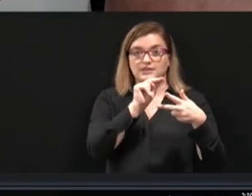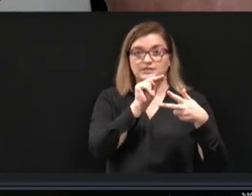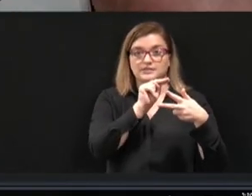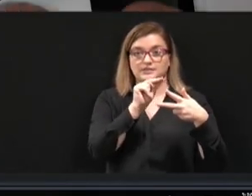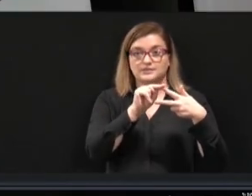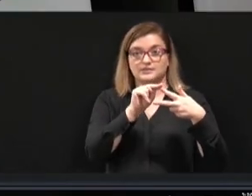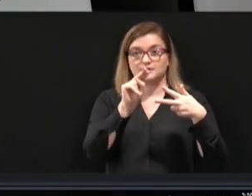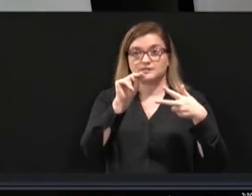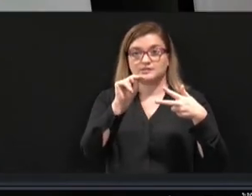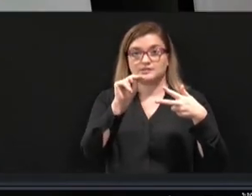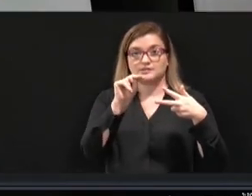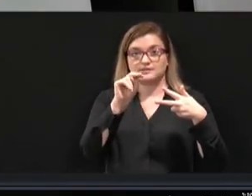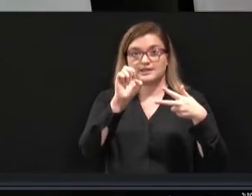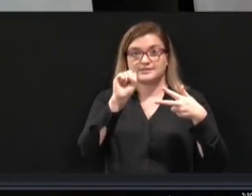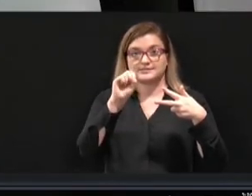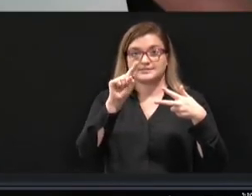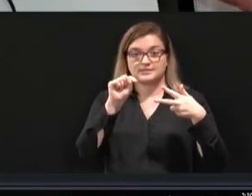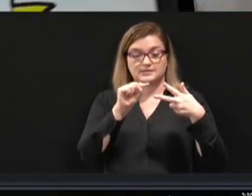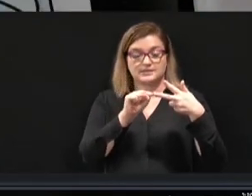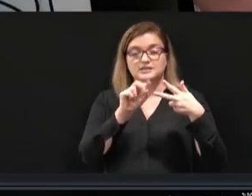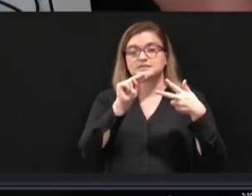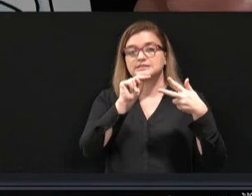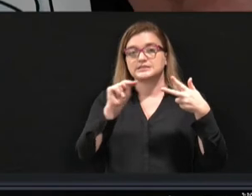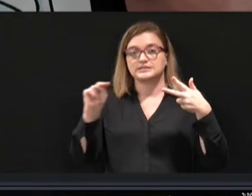N, nest, n.